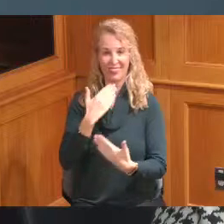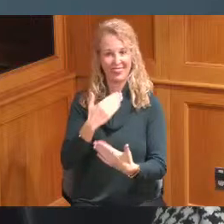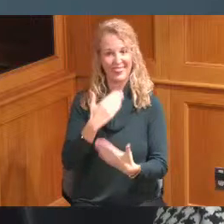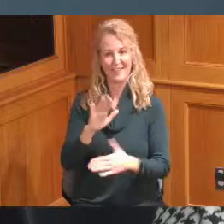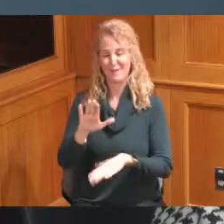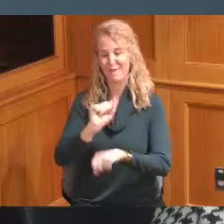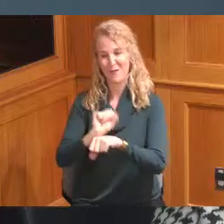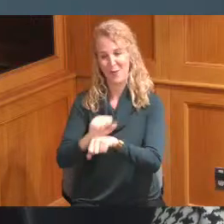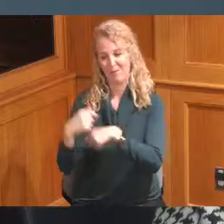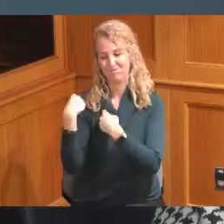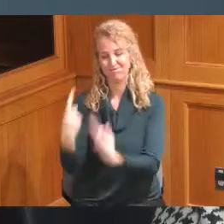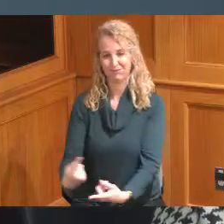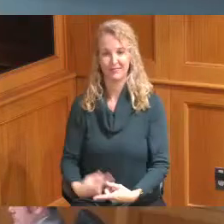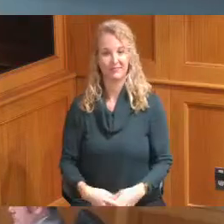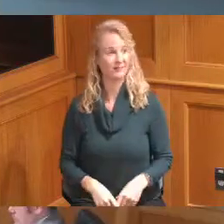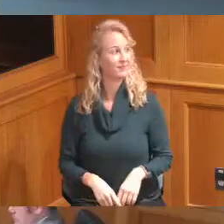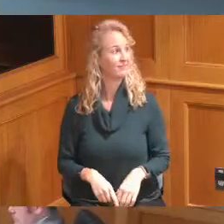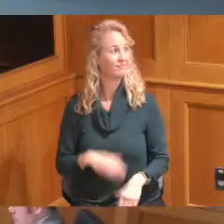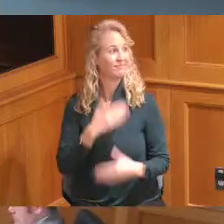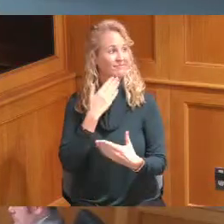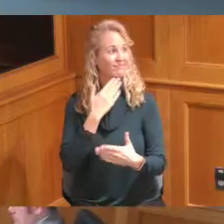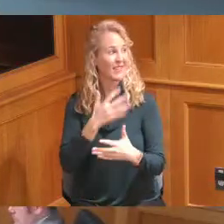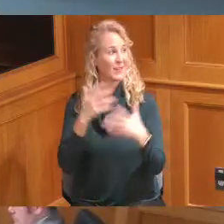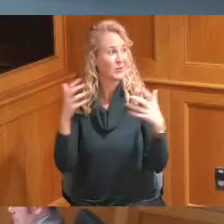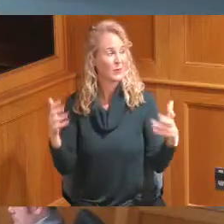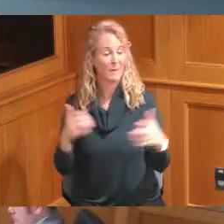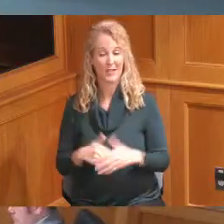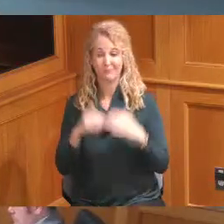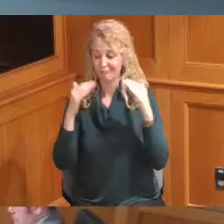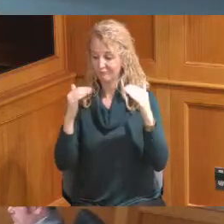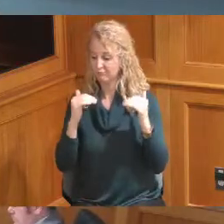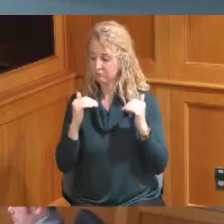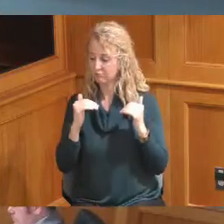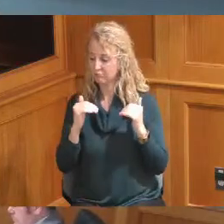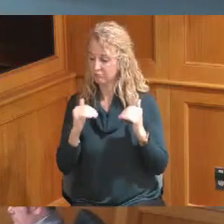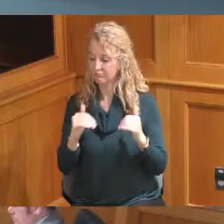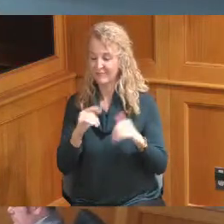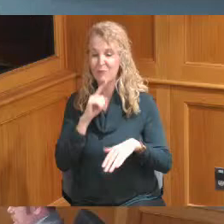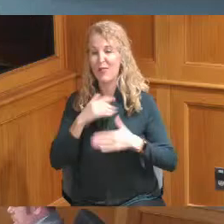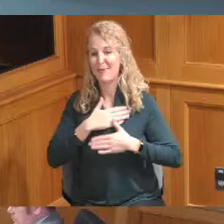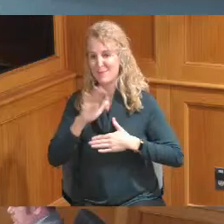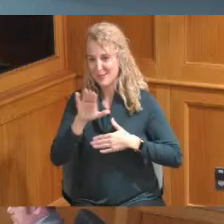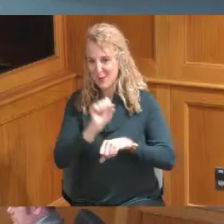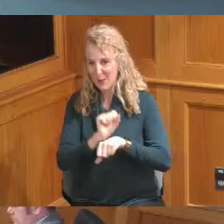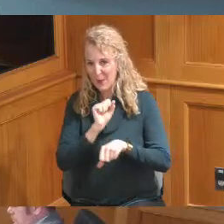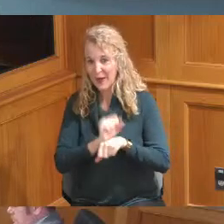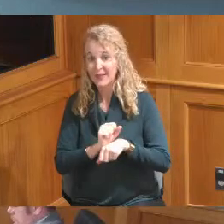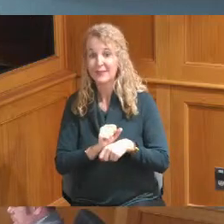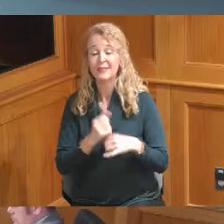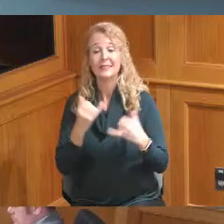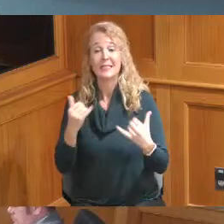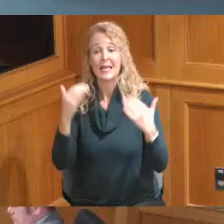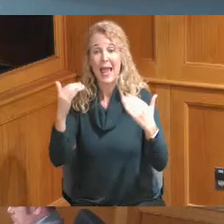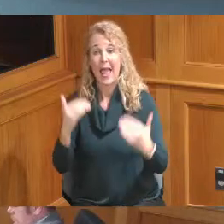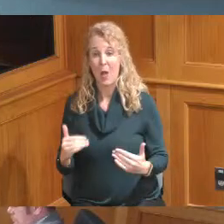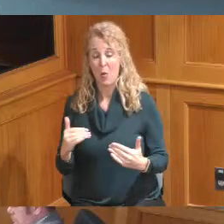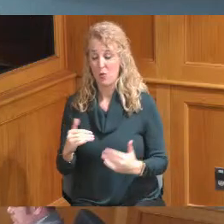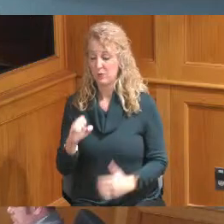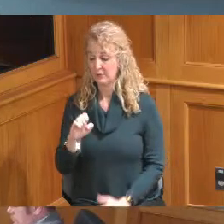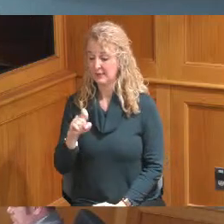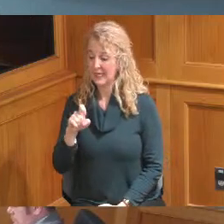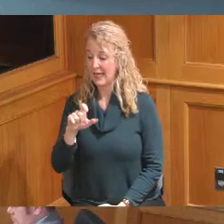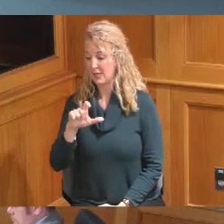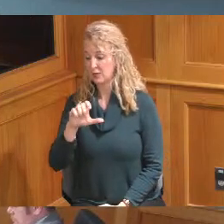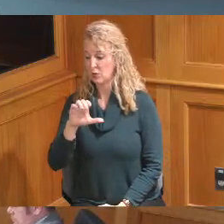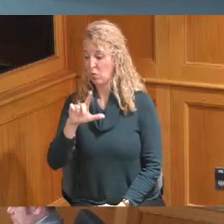you do. Thank you. Thank you so much. Really appreciate it. And next is